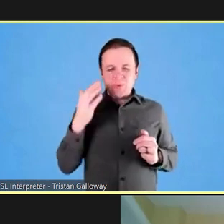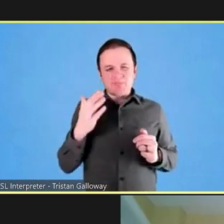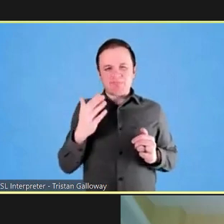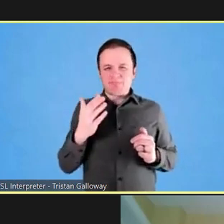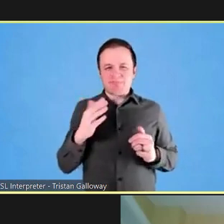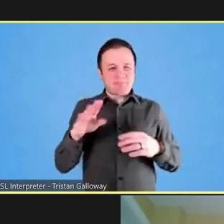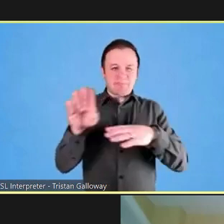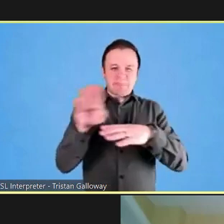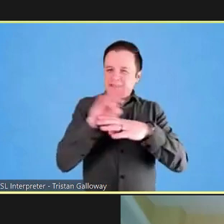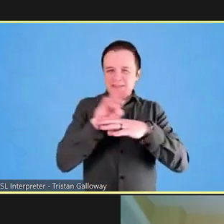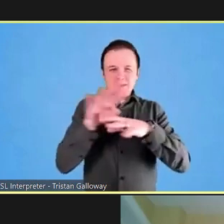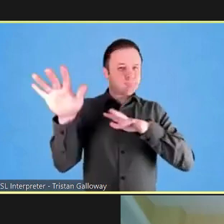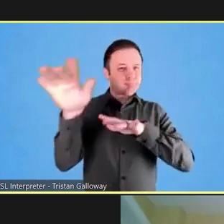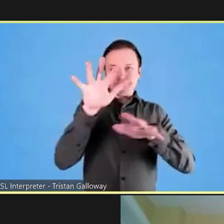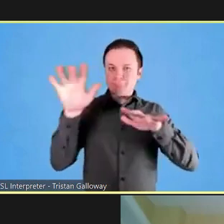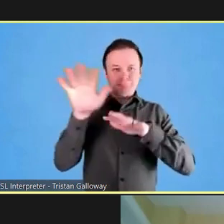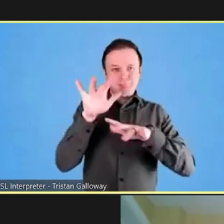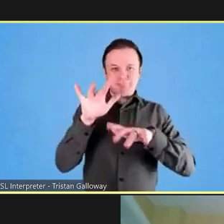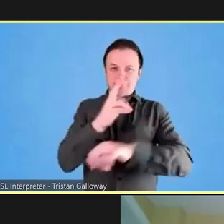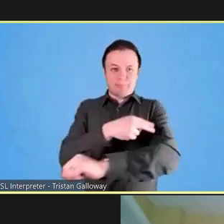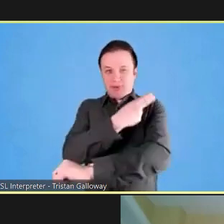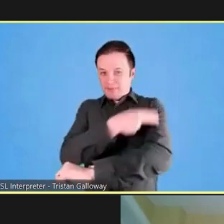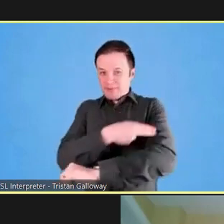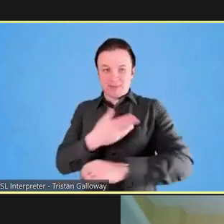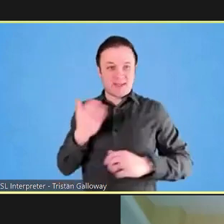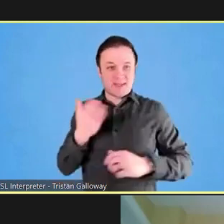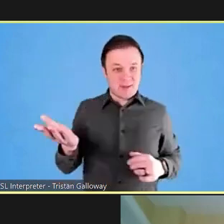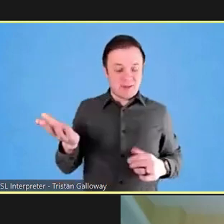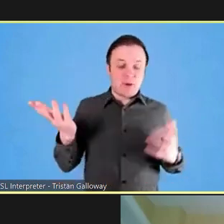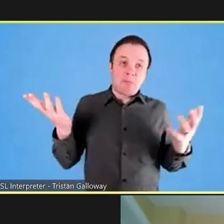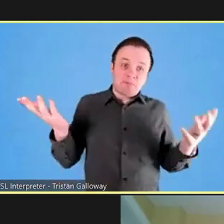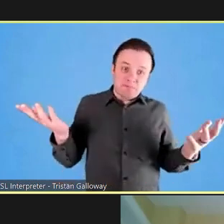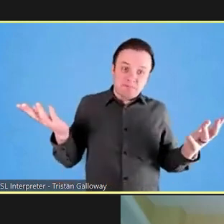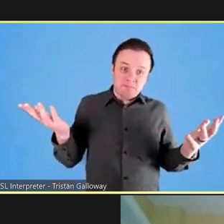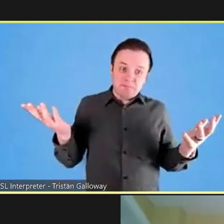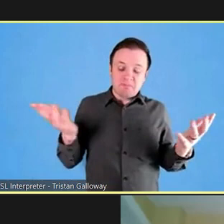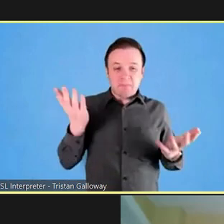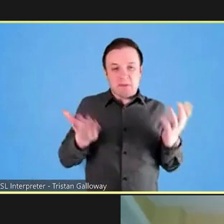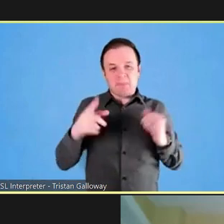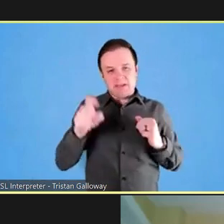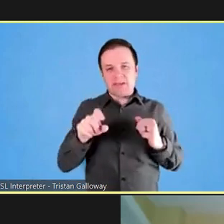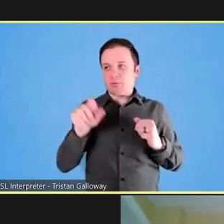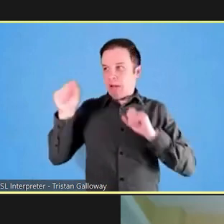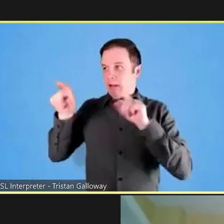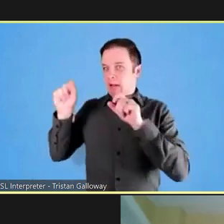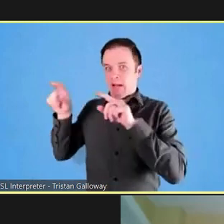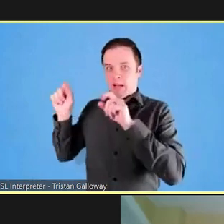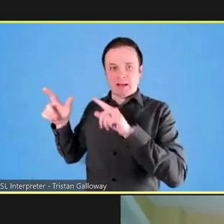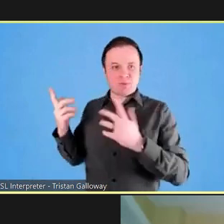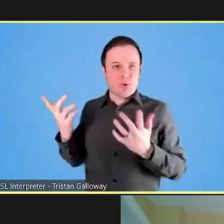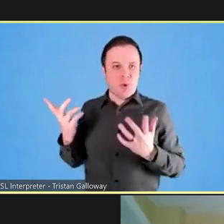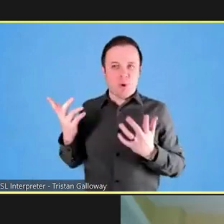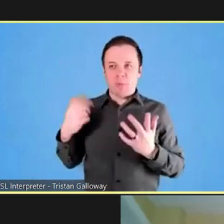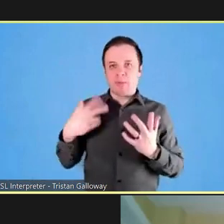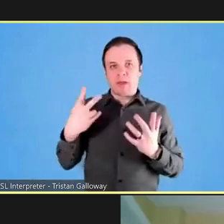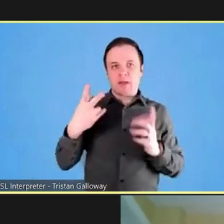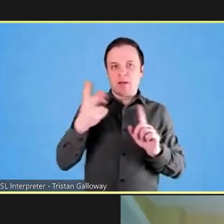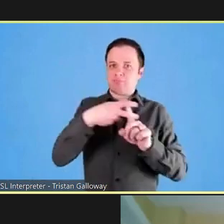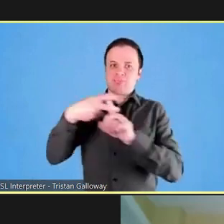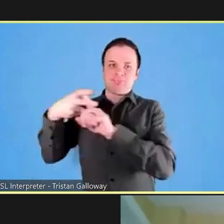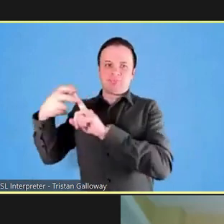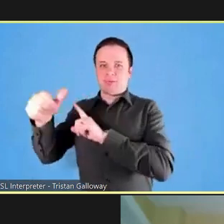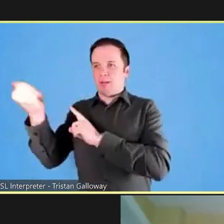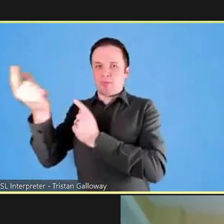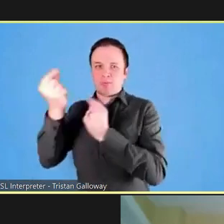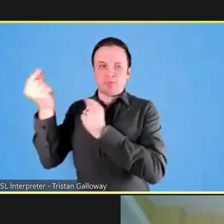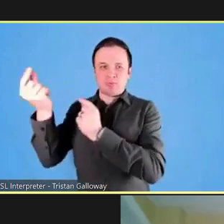very busy birthing facility and that they may need to go ask questions or they may get pulled away. So some of